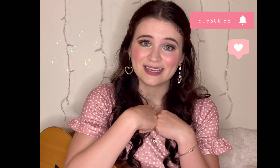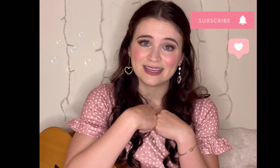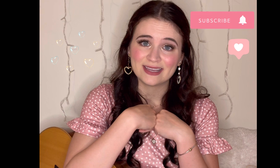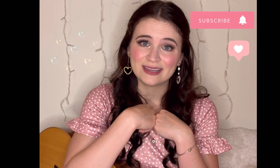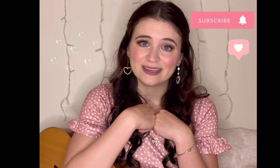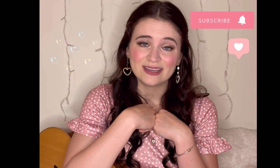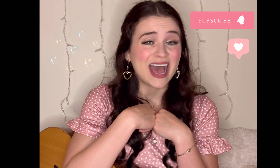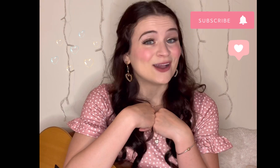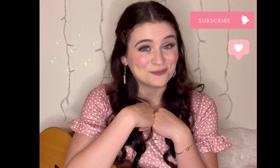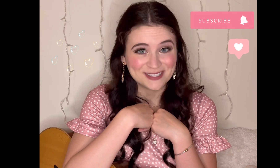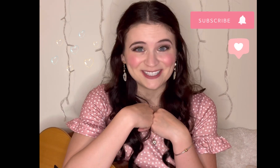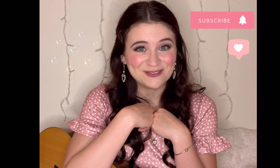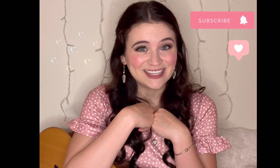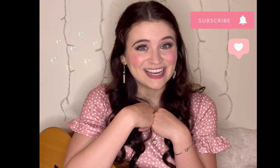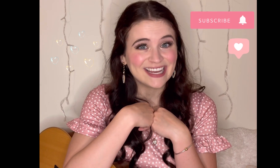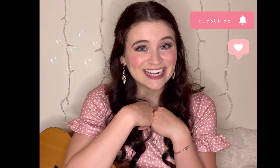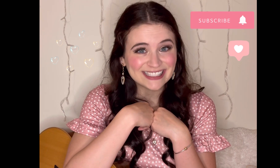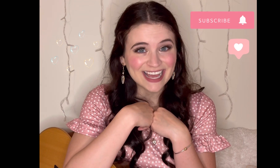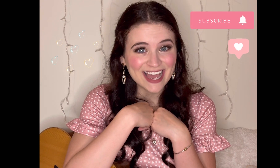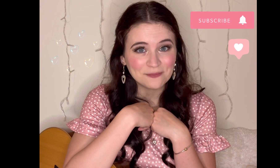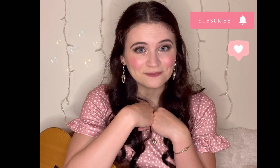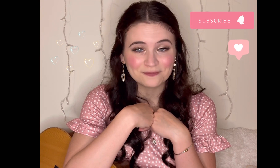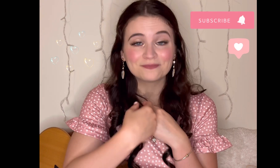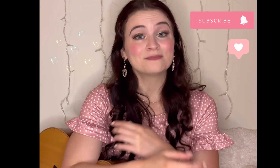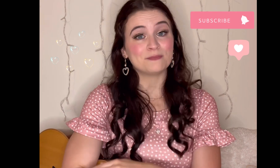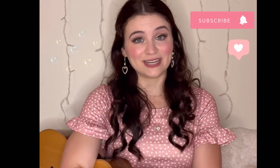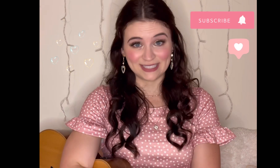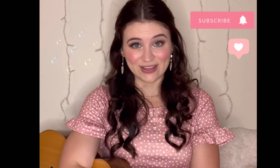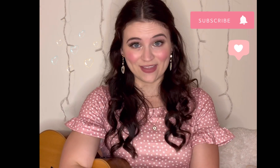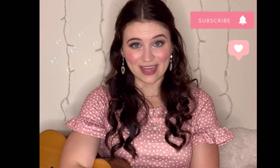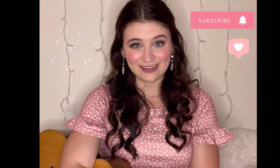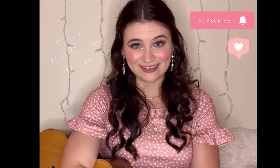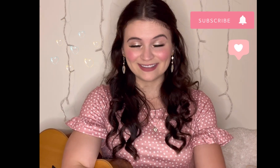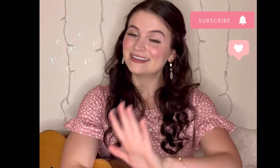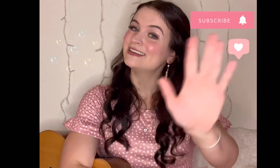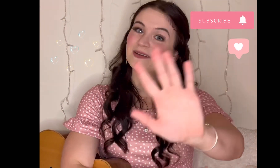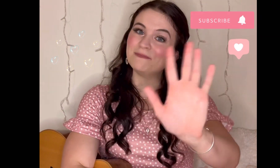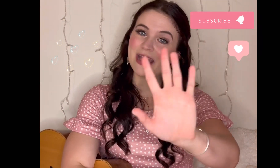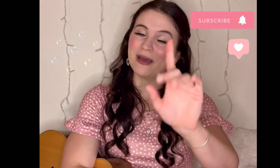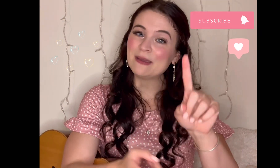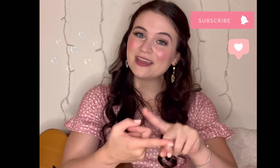me. I hope to see you again next time. But until then,